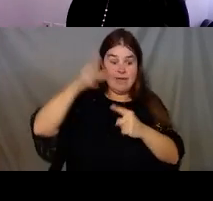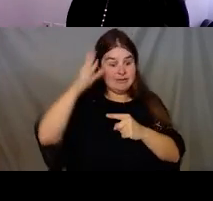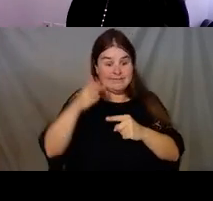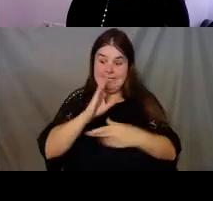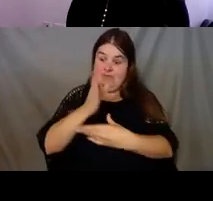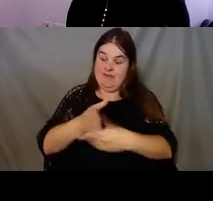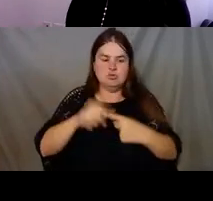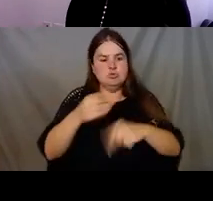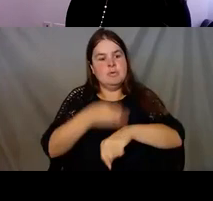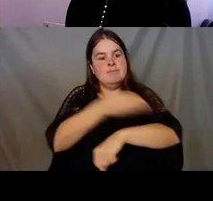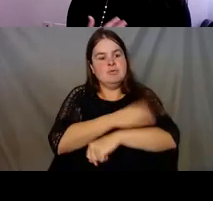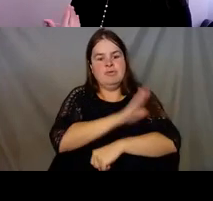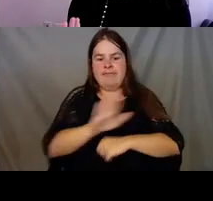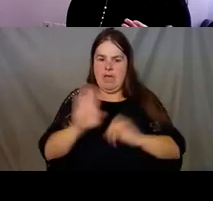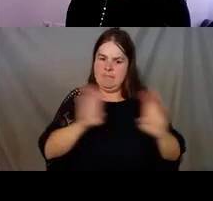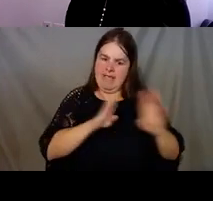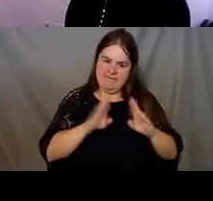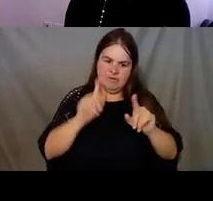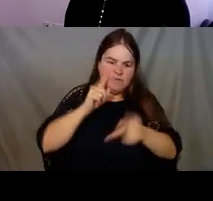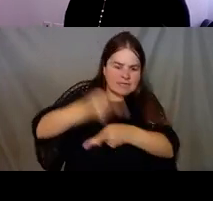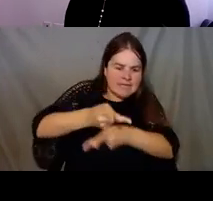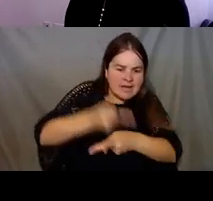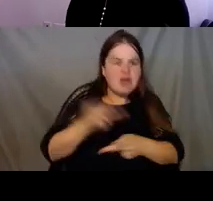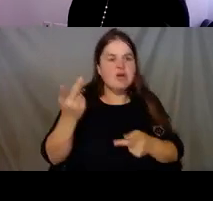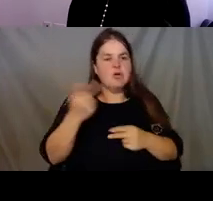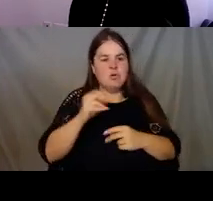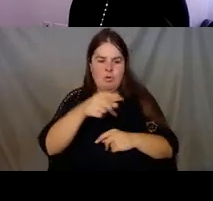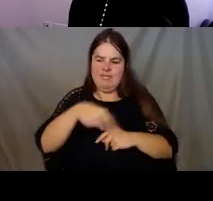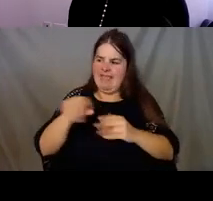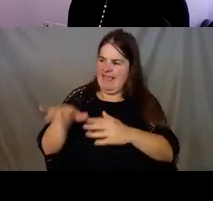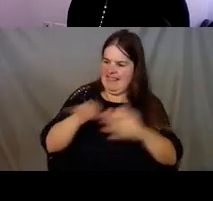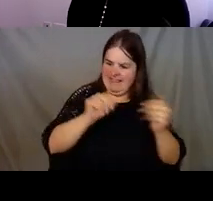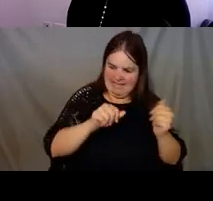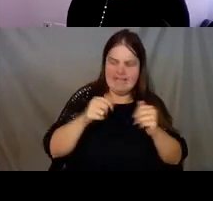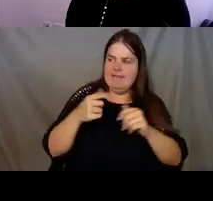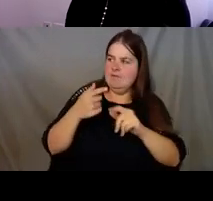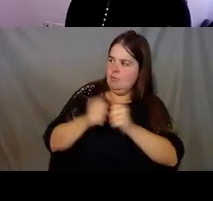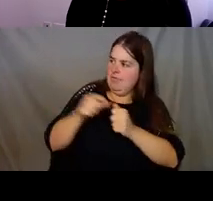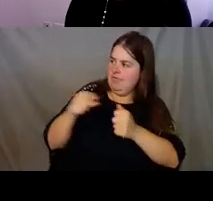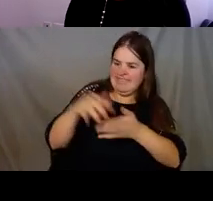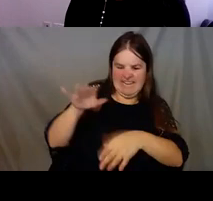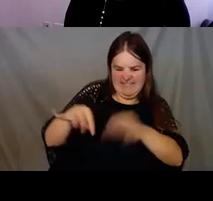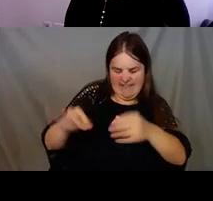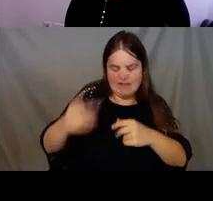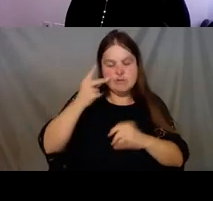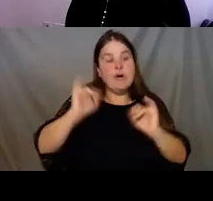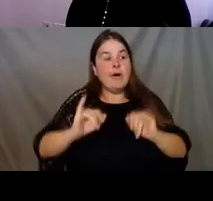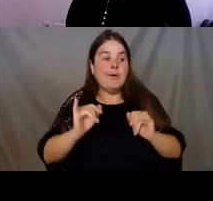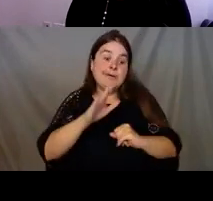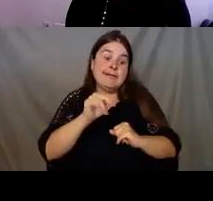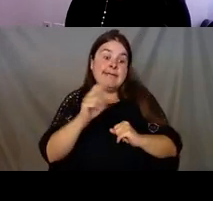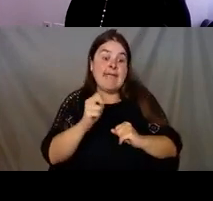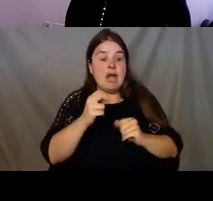caregiver behaviors, or, have the takeaway of a certain study finding be that caregivers should work on stress